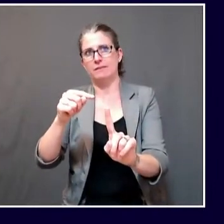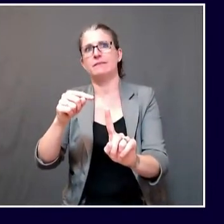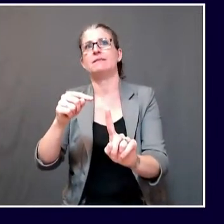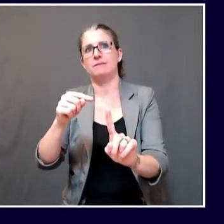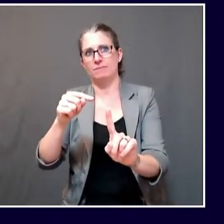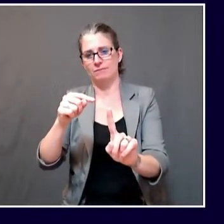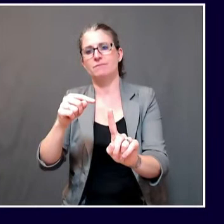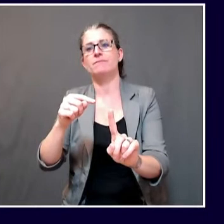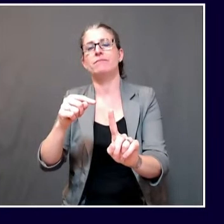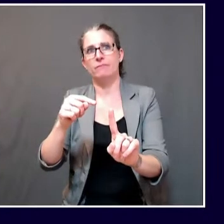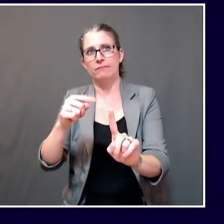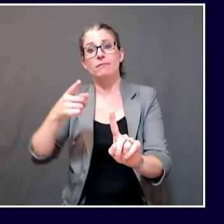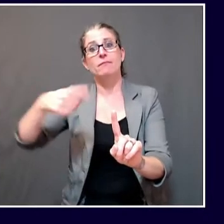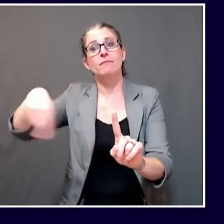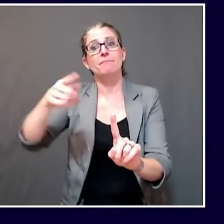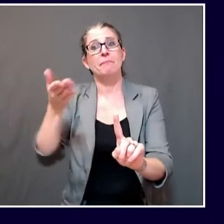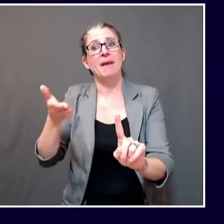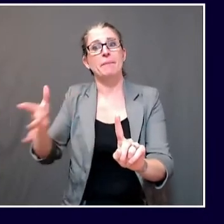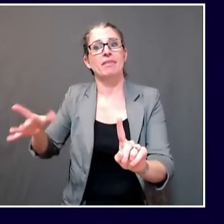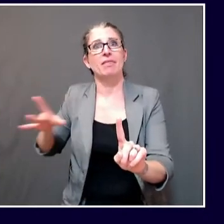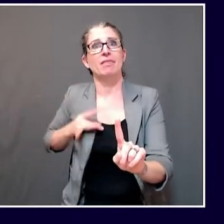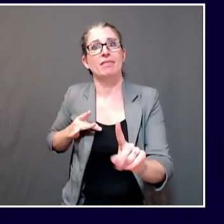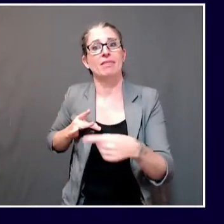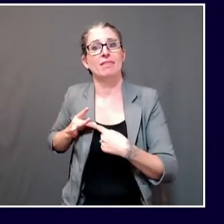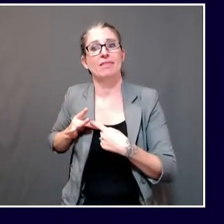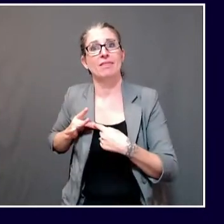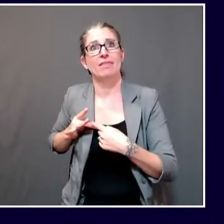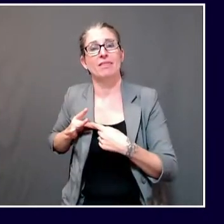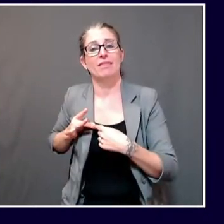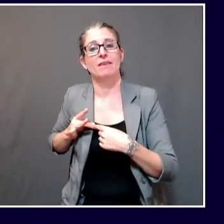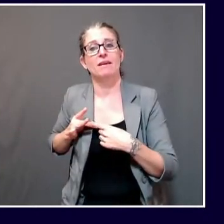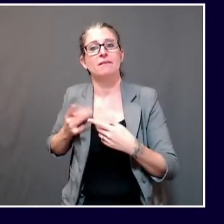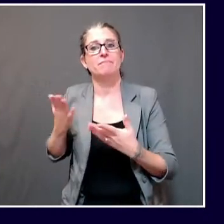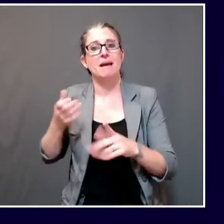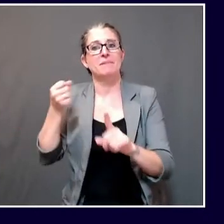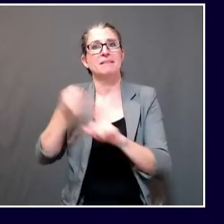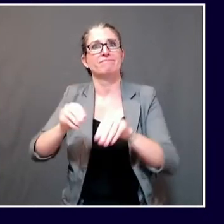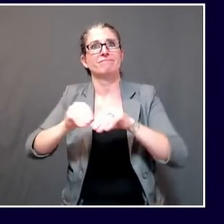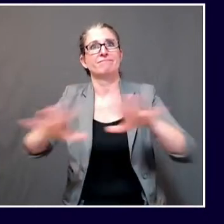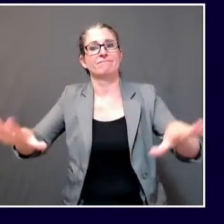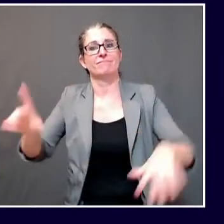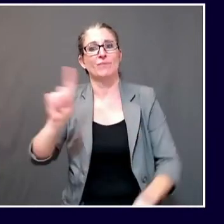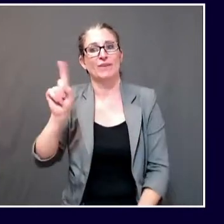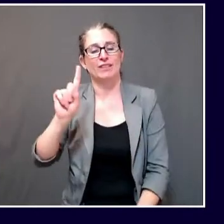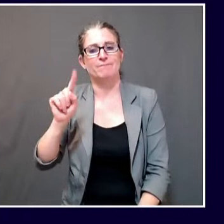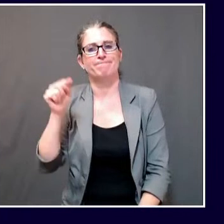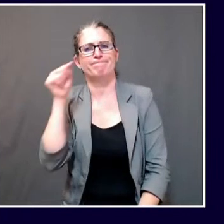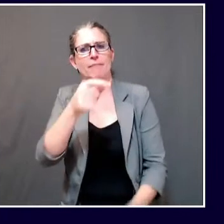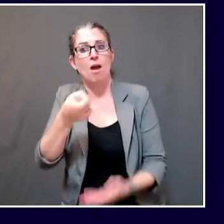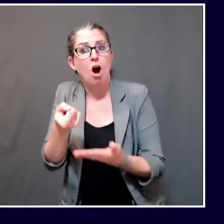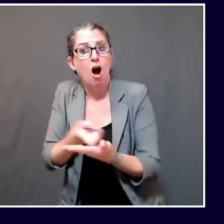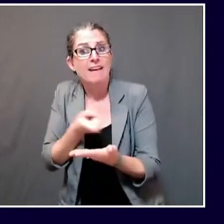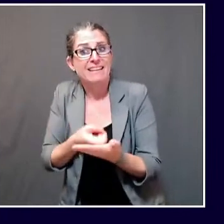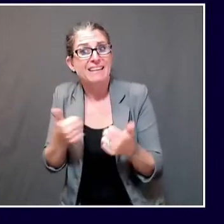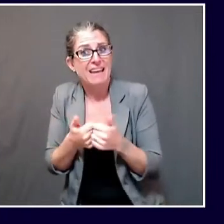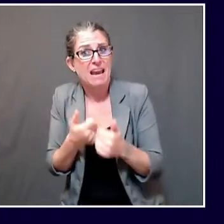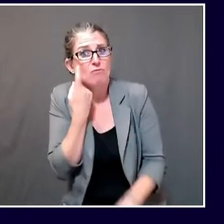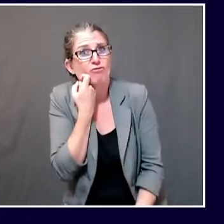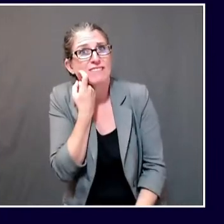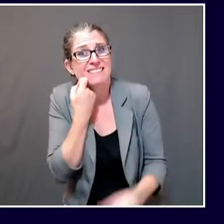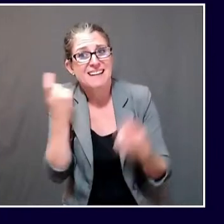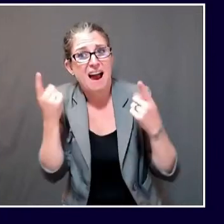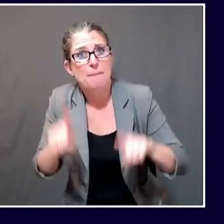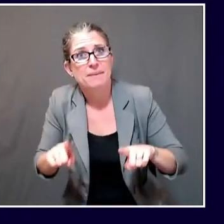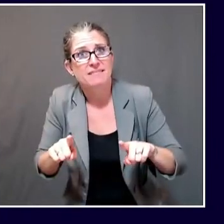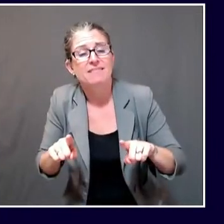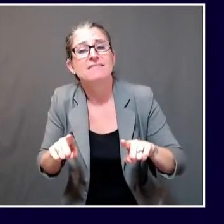individuals of COVID-19 that recently occurred during some hockey games. Maine CDC has recently